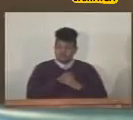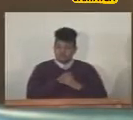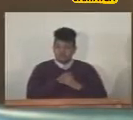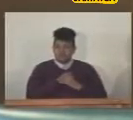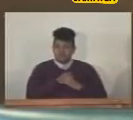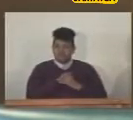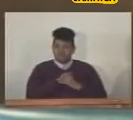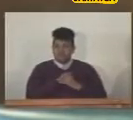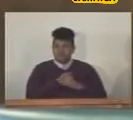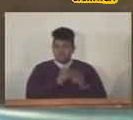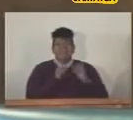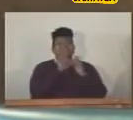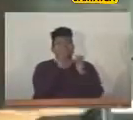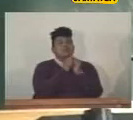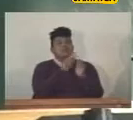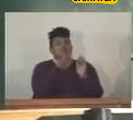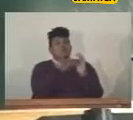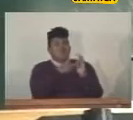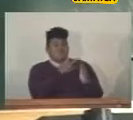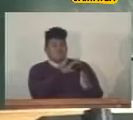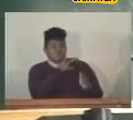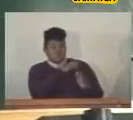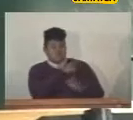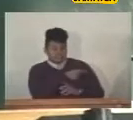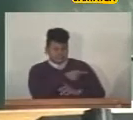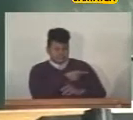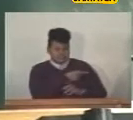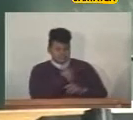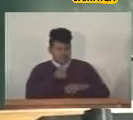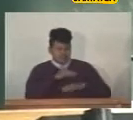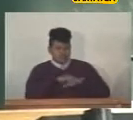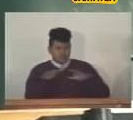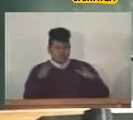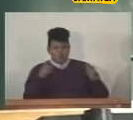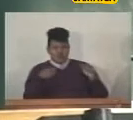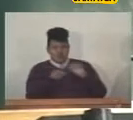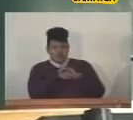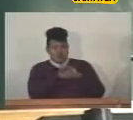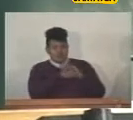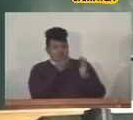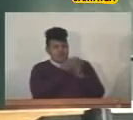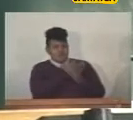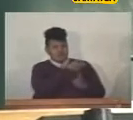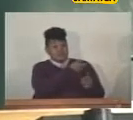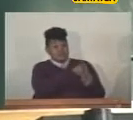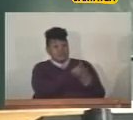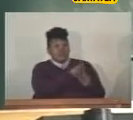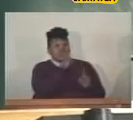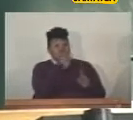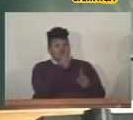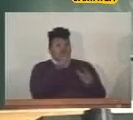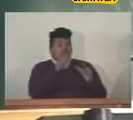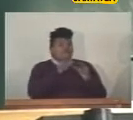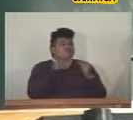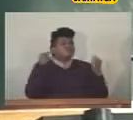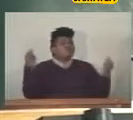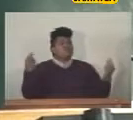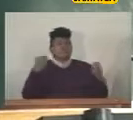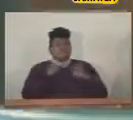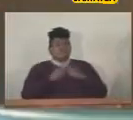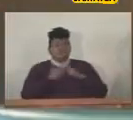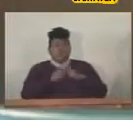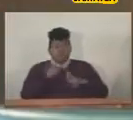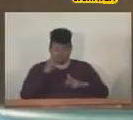us deal with the role of the police. I do not seek to hide the fact it has been a matter of greatest